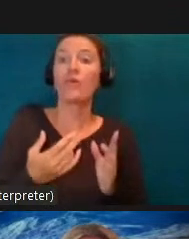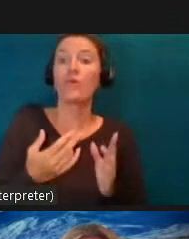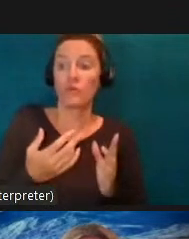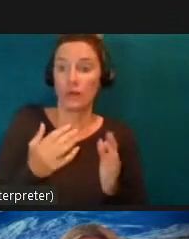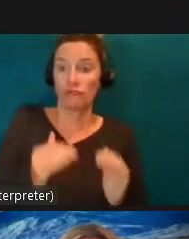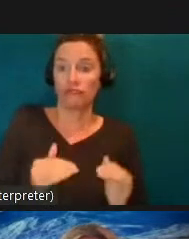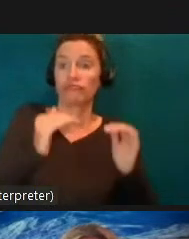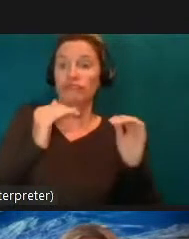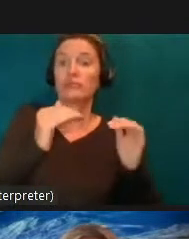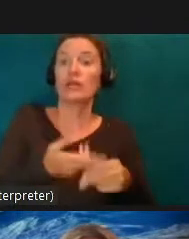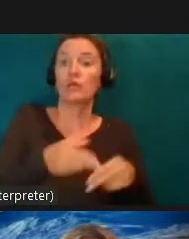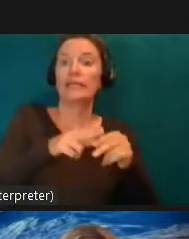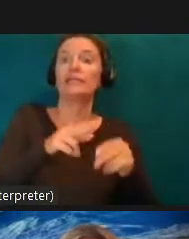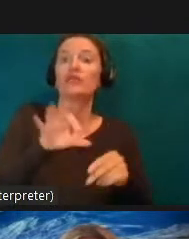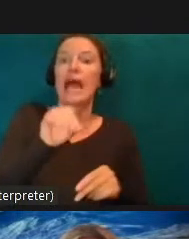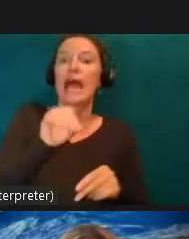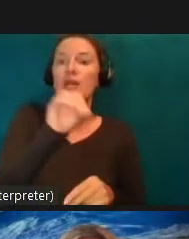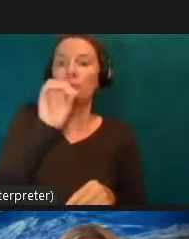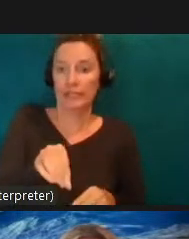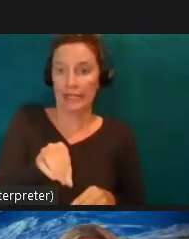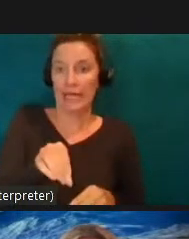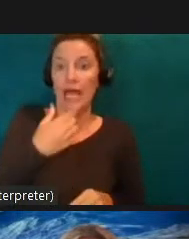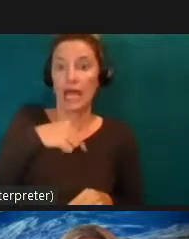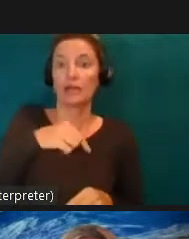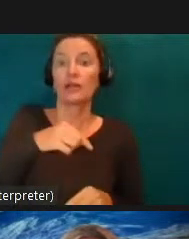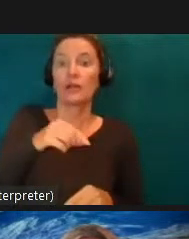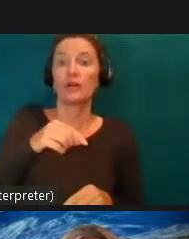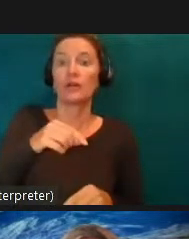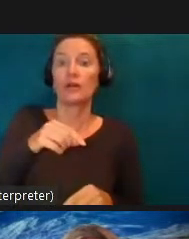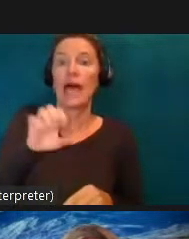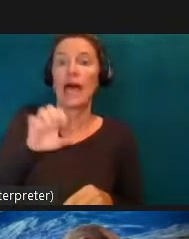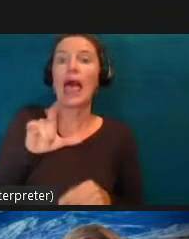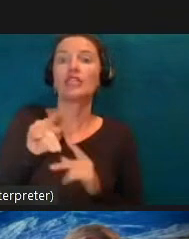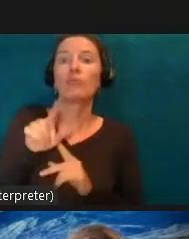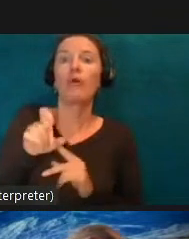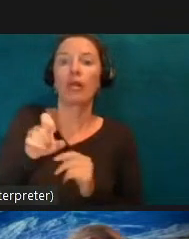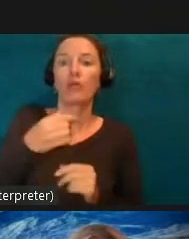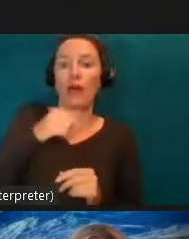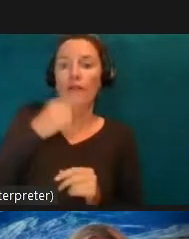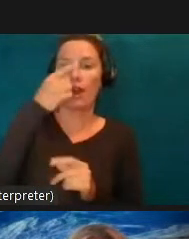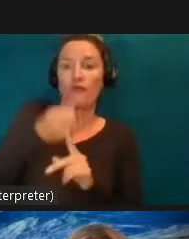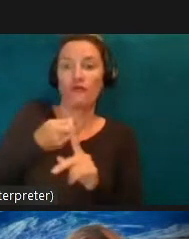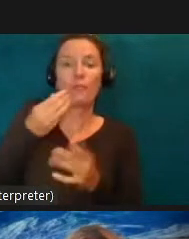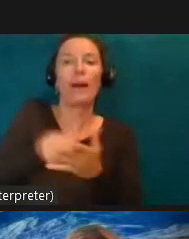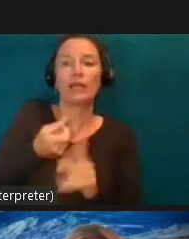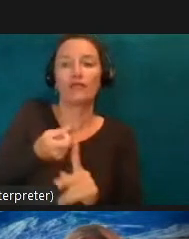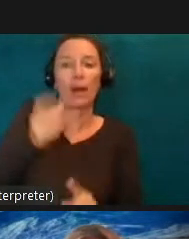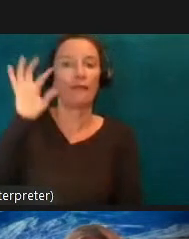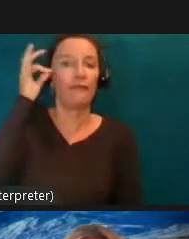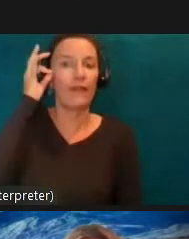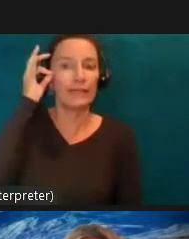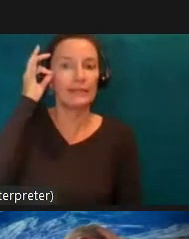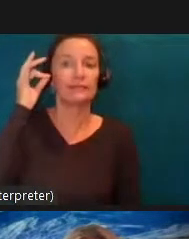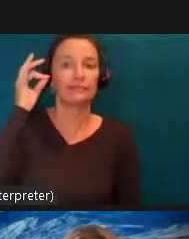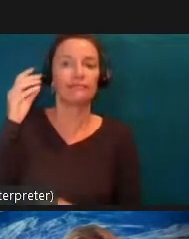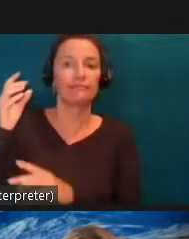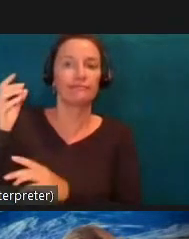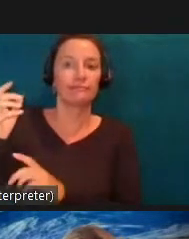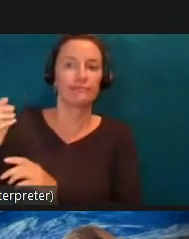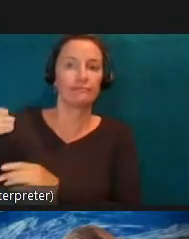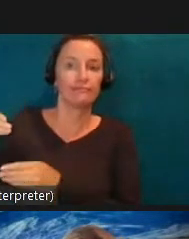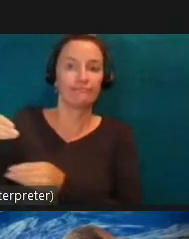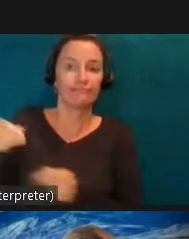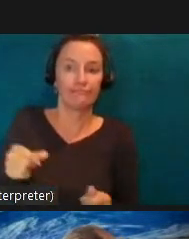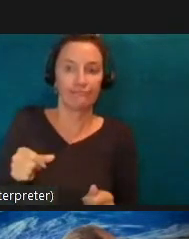90% eligible from the feds. It's incredibly important, especially now that we get this